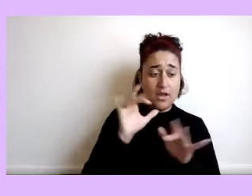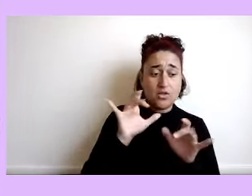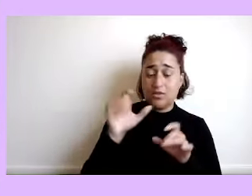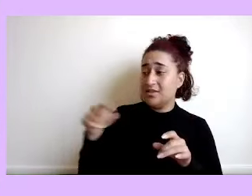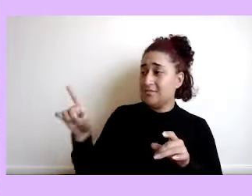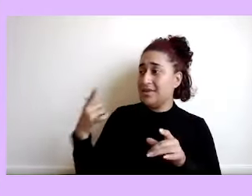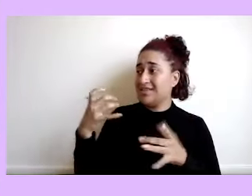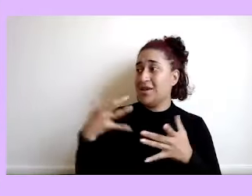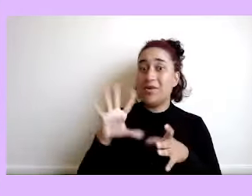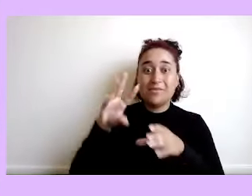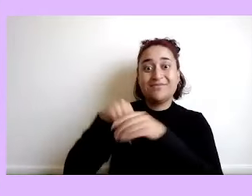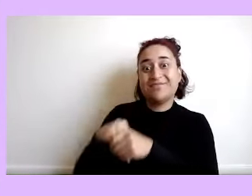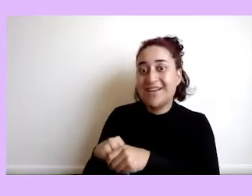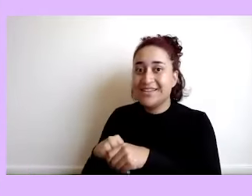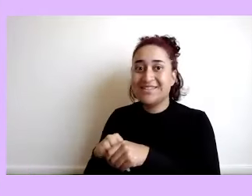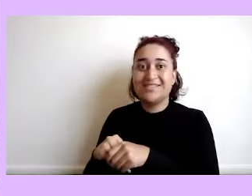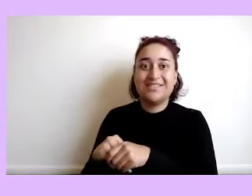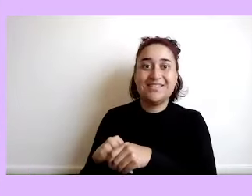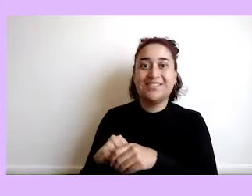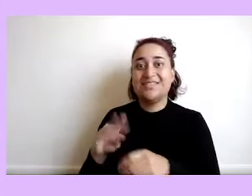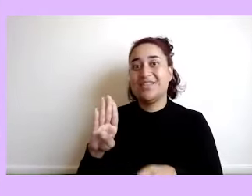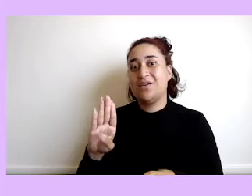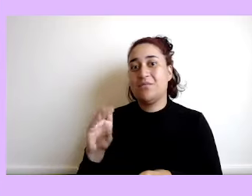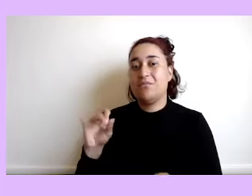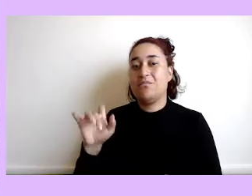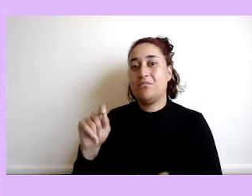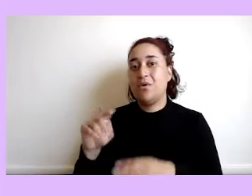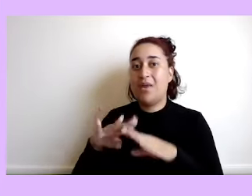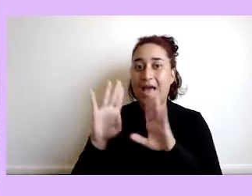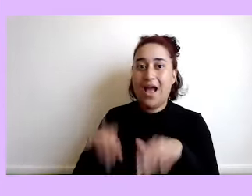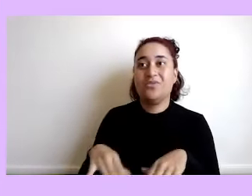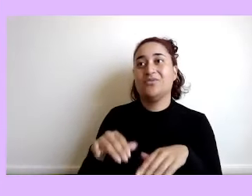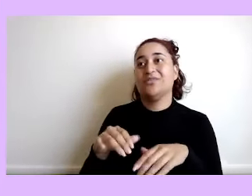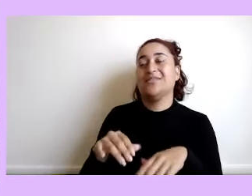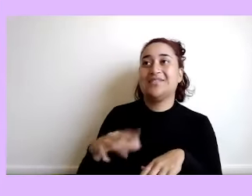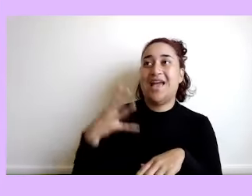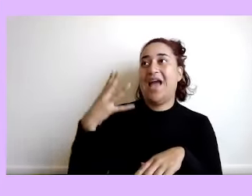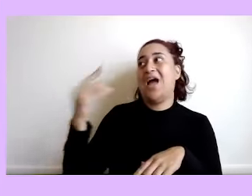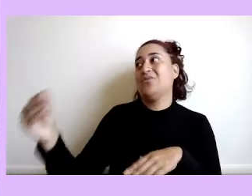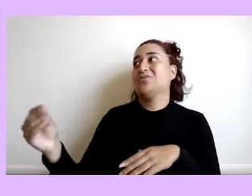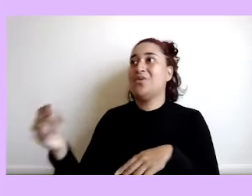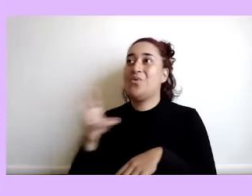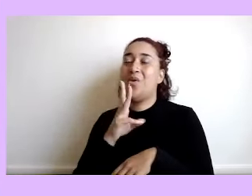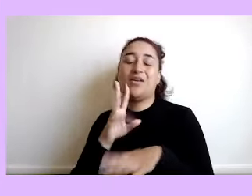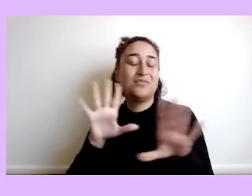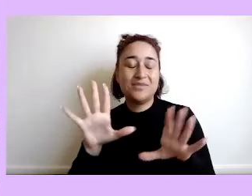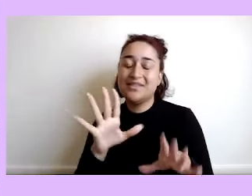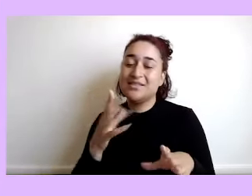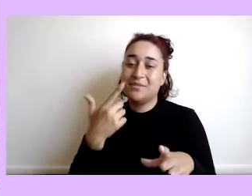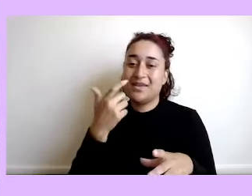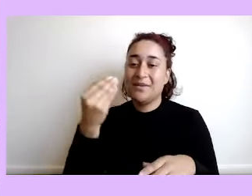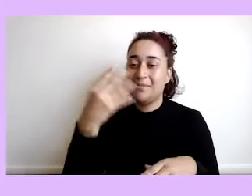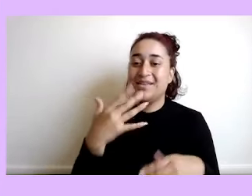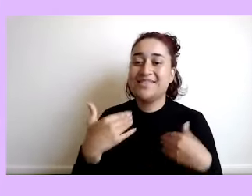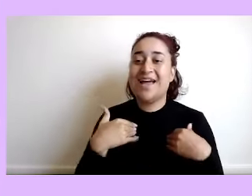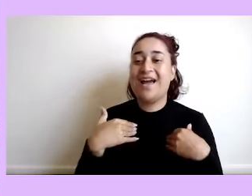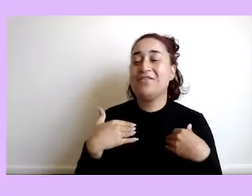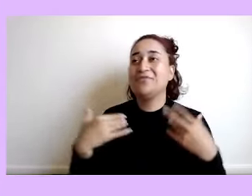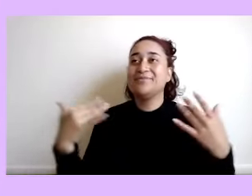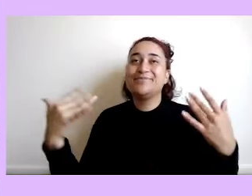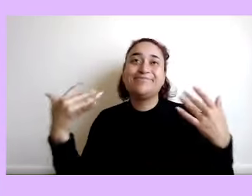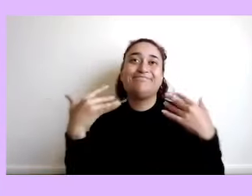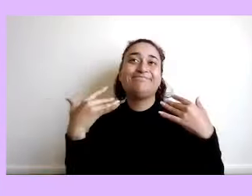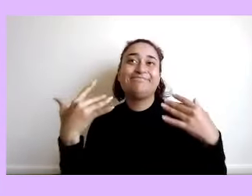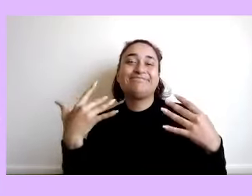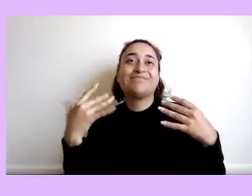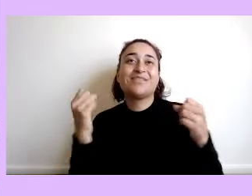invited to the boathouse in the Hamptons. It's because I'm blessed to have a very magnetic aura, which a lot of people